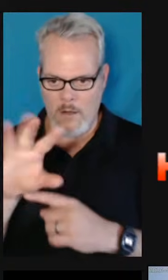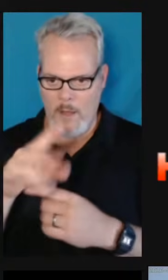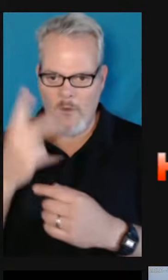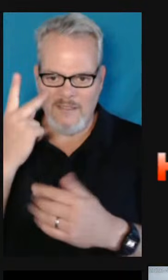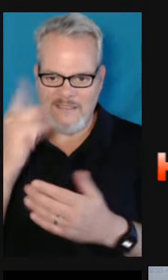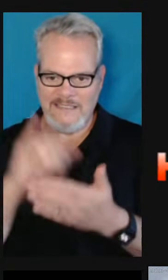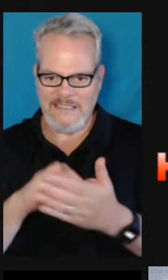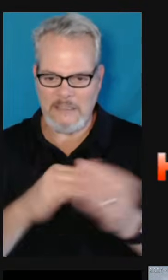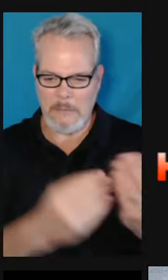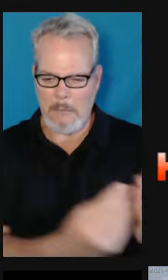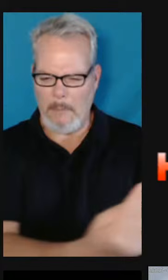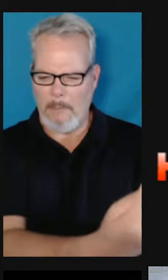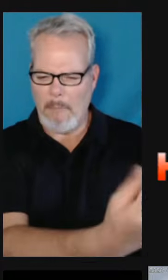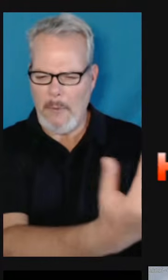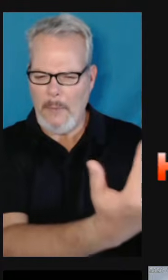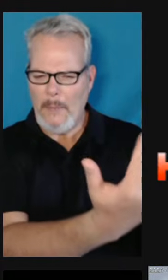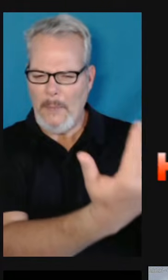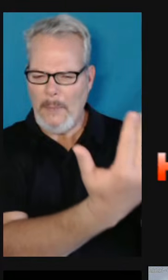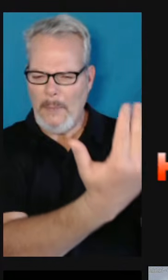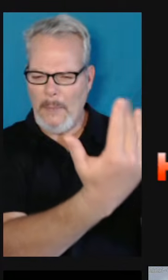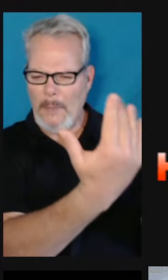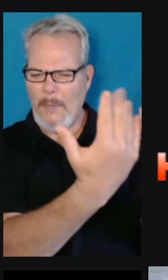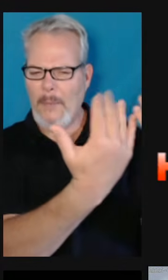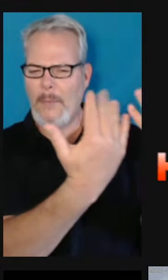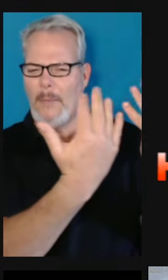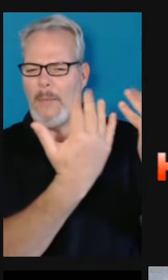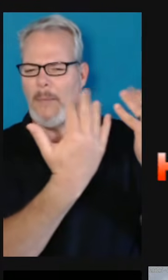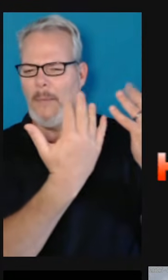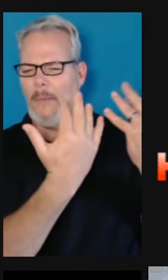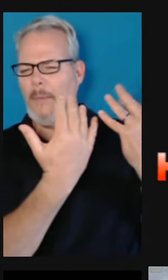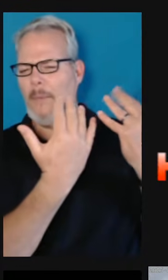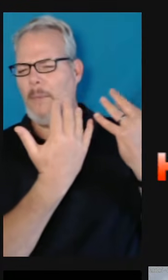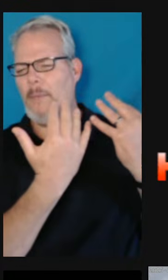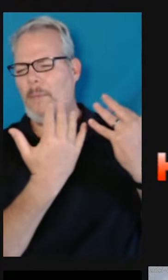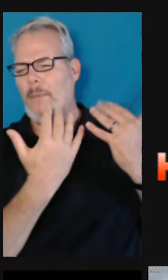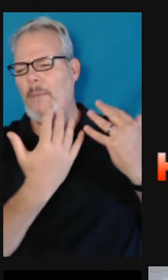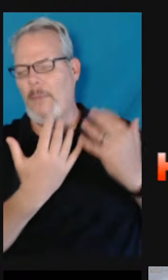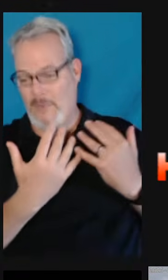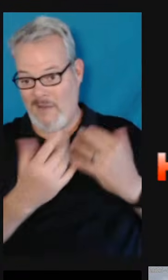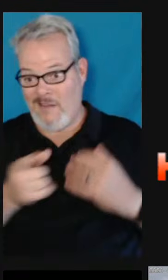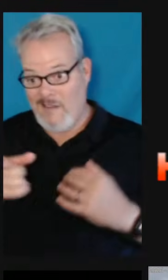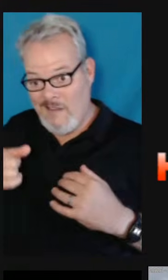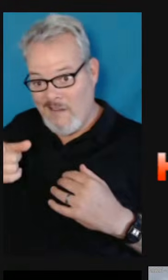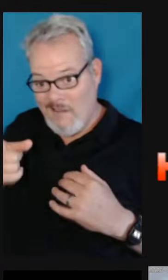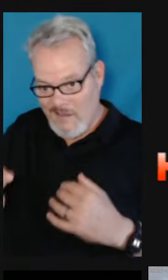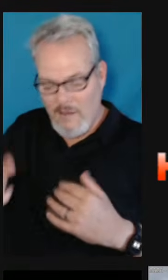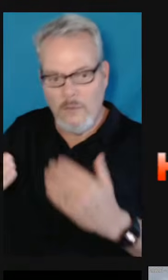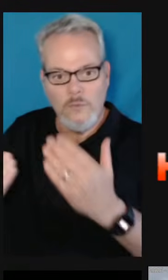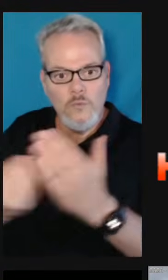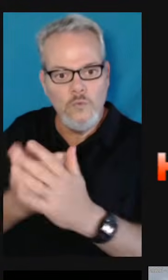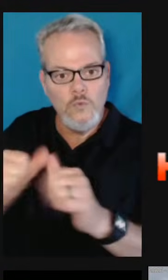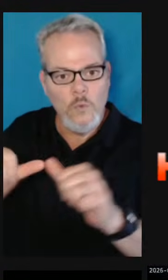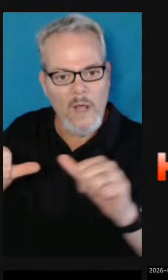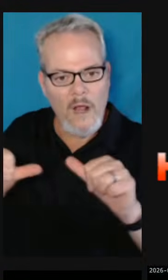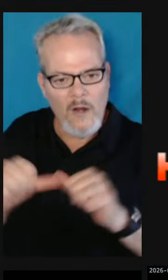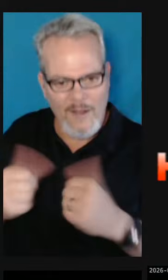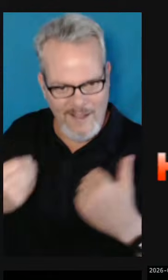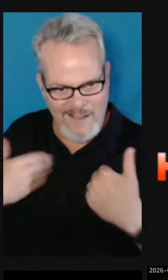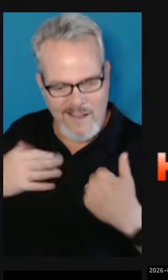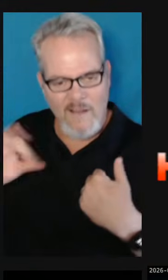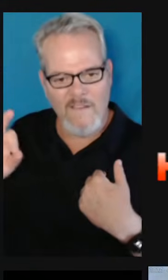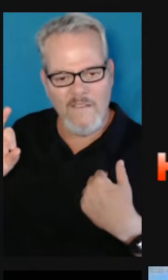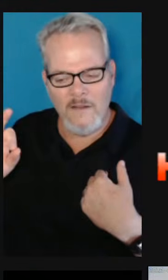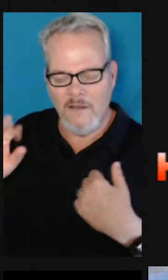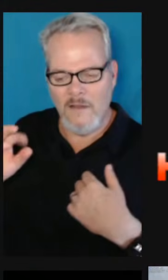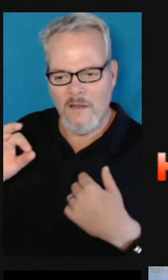that filled the crater and covered the crater floor, as well as a new area that looks more golden with a fallout of Pele's hairs